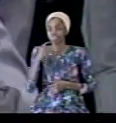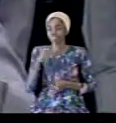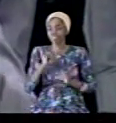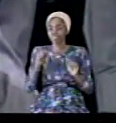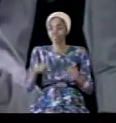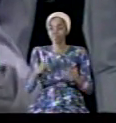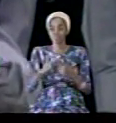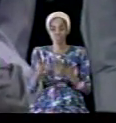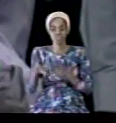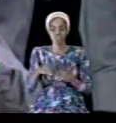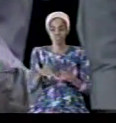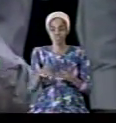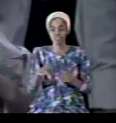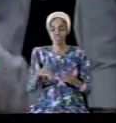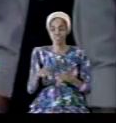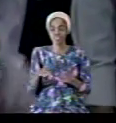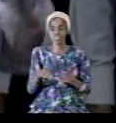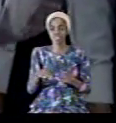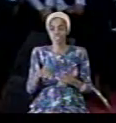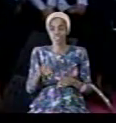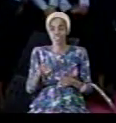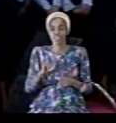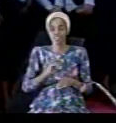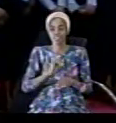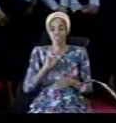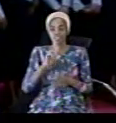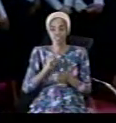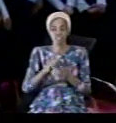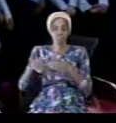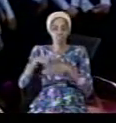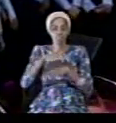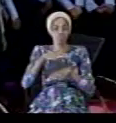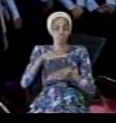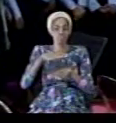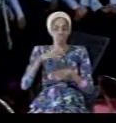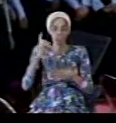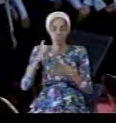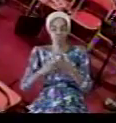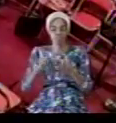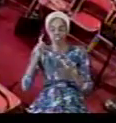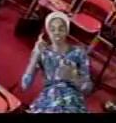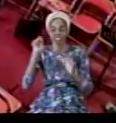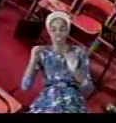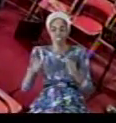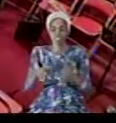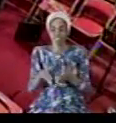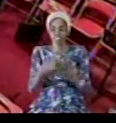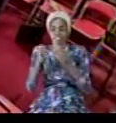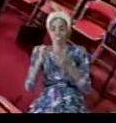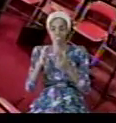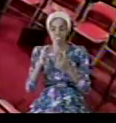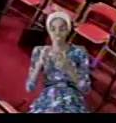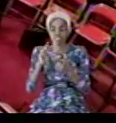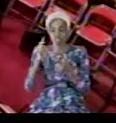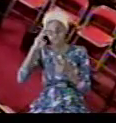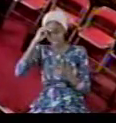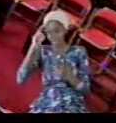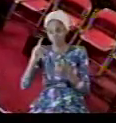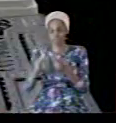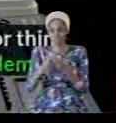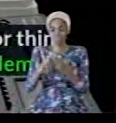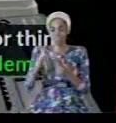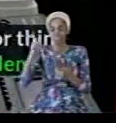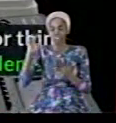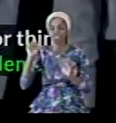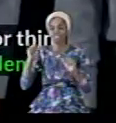is able to do above and beyond what you ask him to. God can